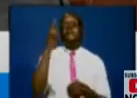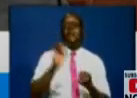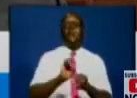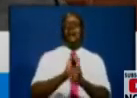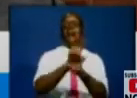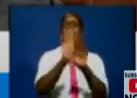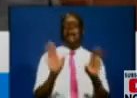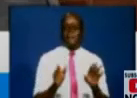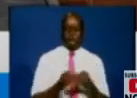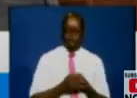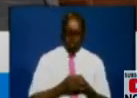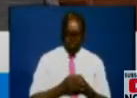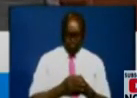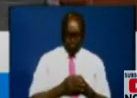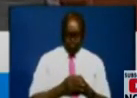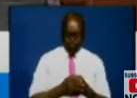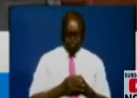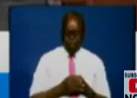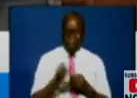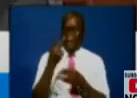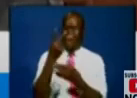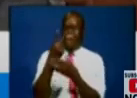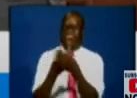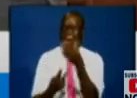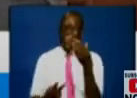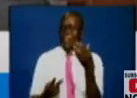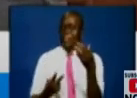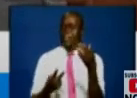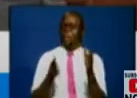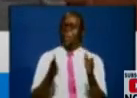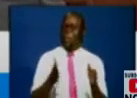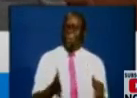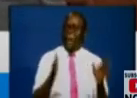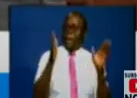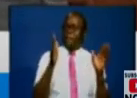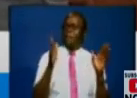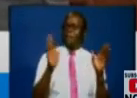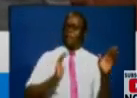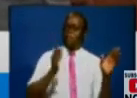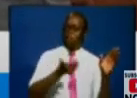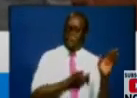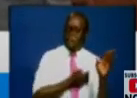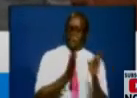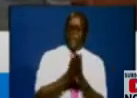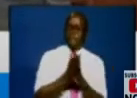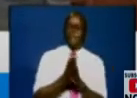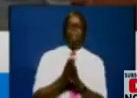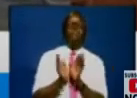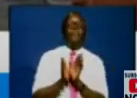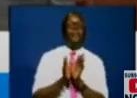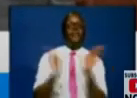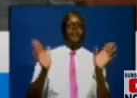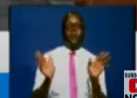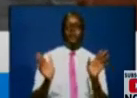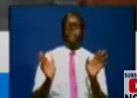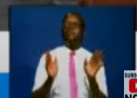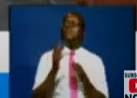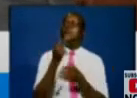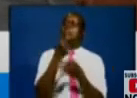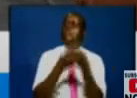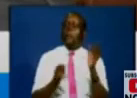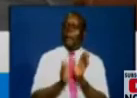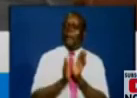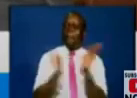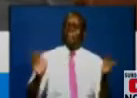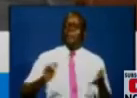Speaker, both the plenary way and the committee way are public